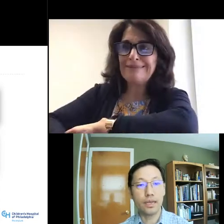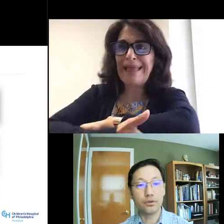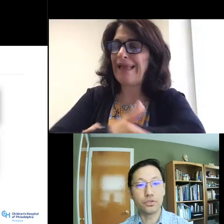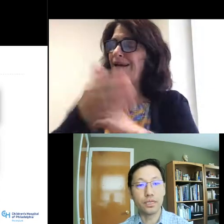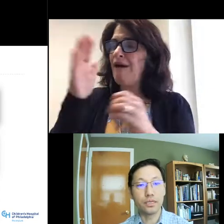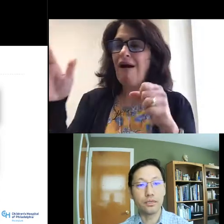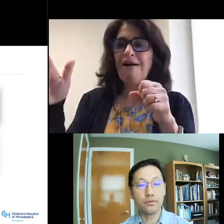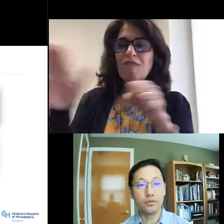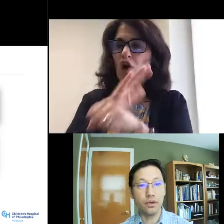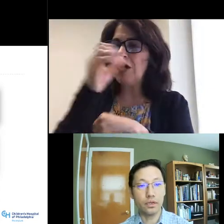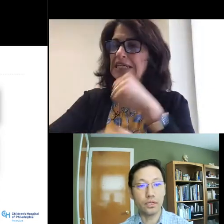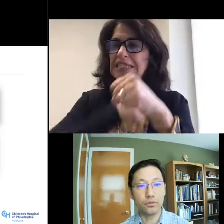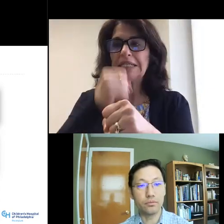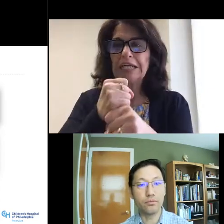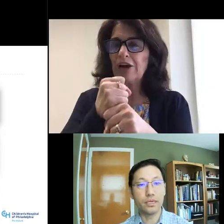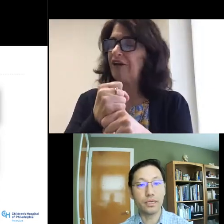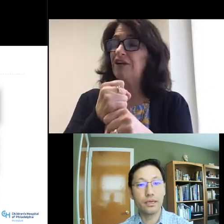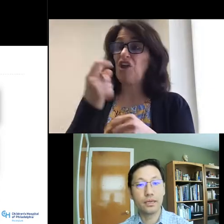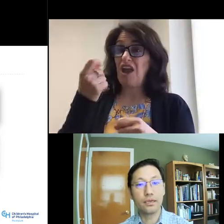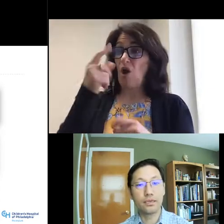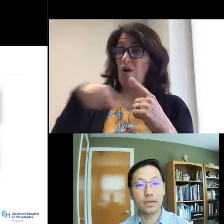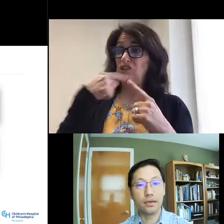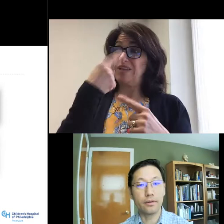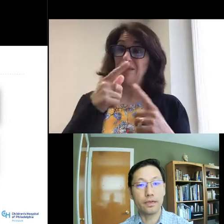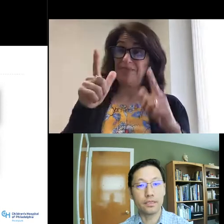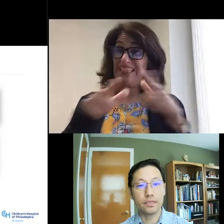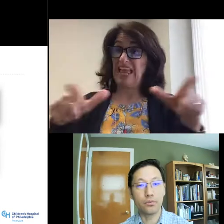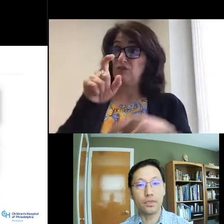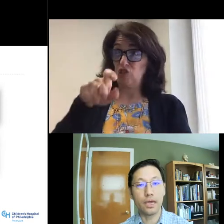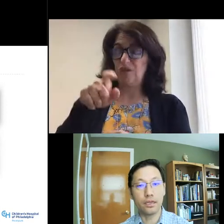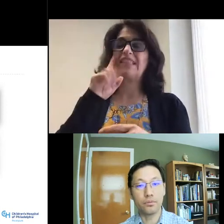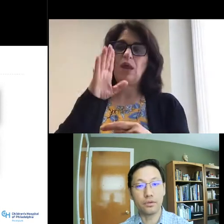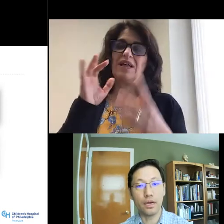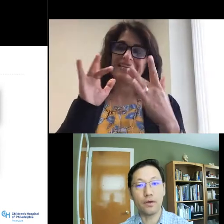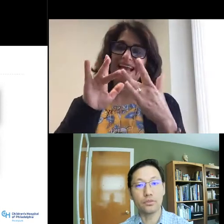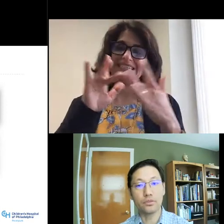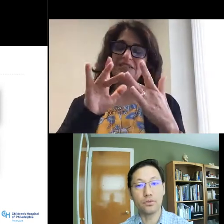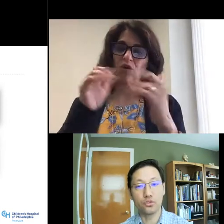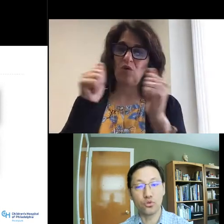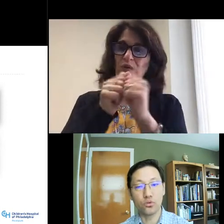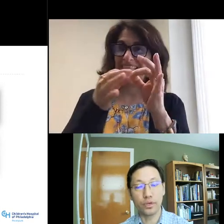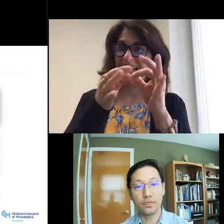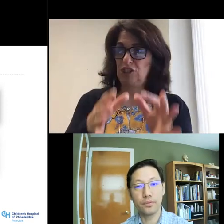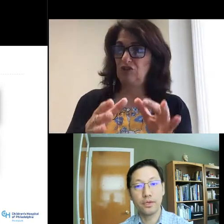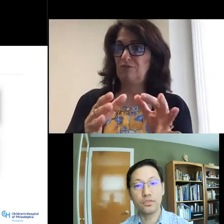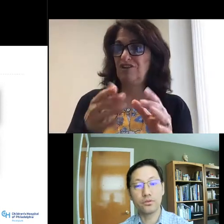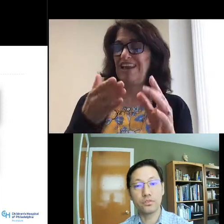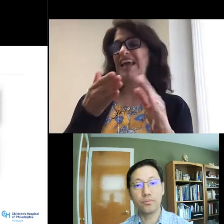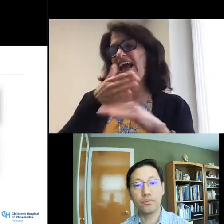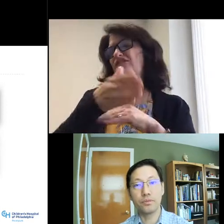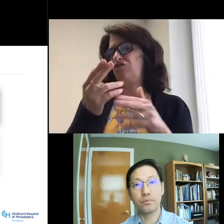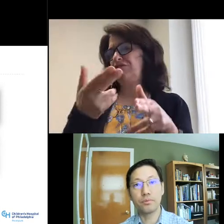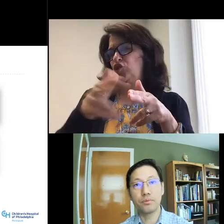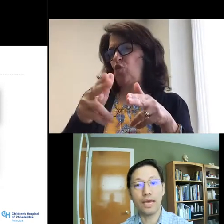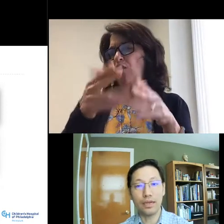them the language you need, you will be connected with an interpreter after the short wait. So